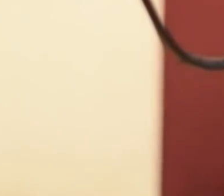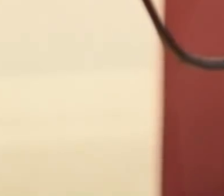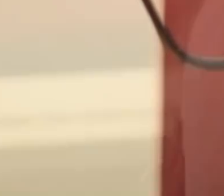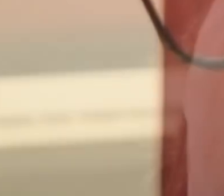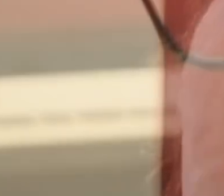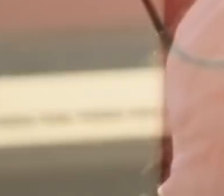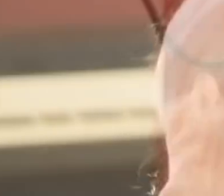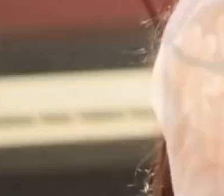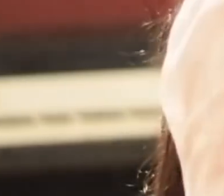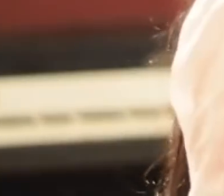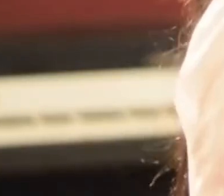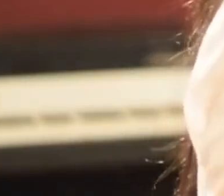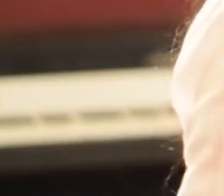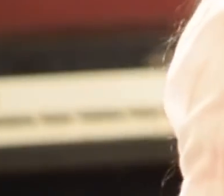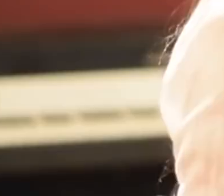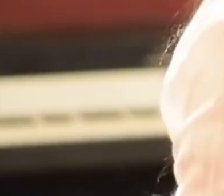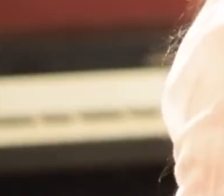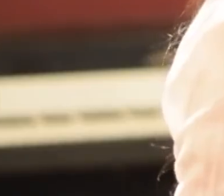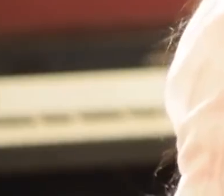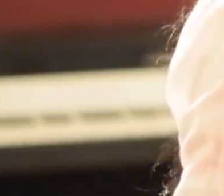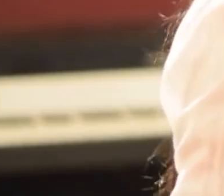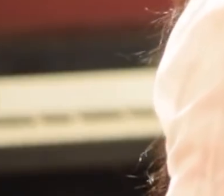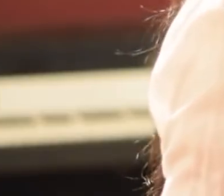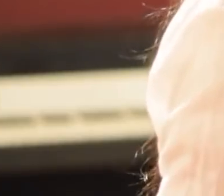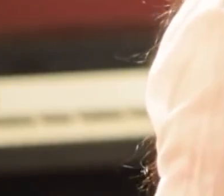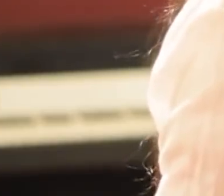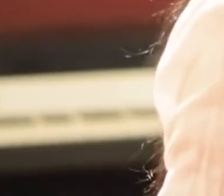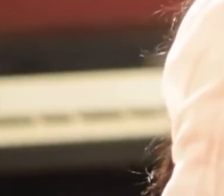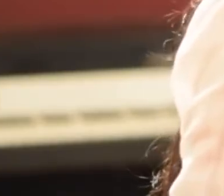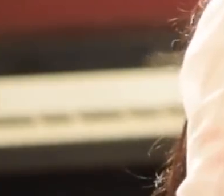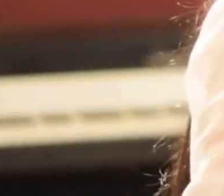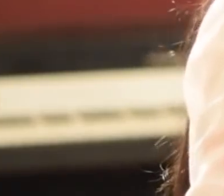you. All I can do